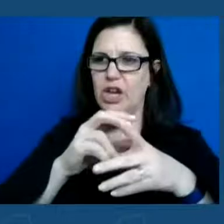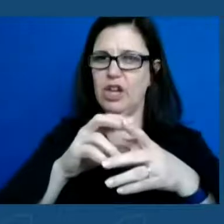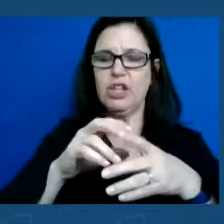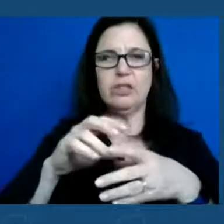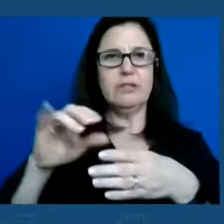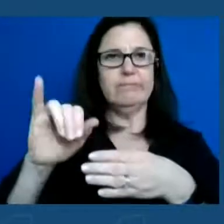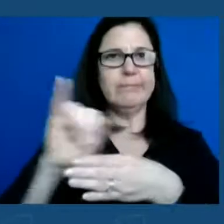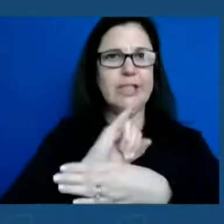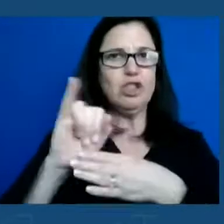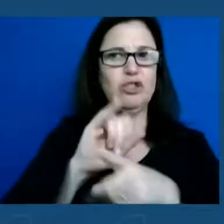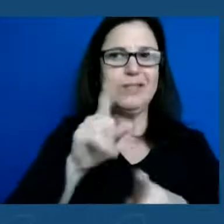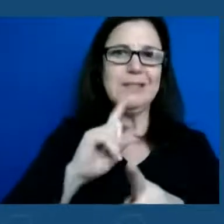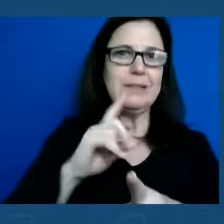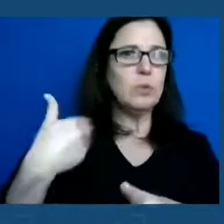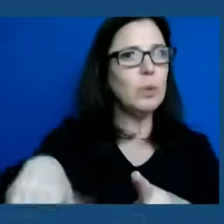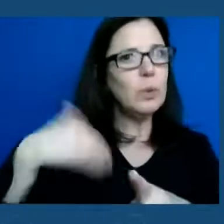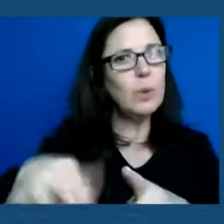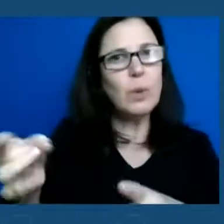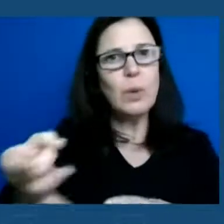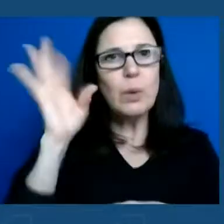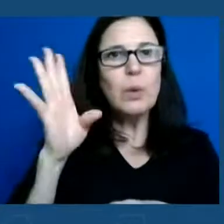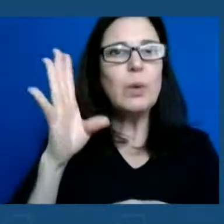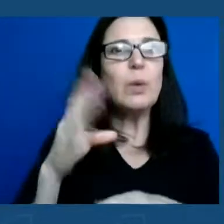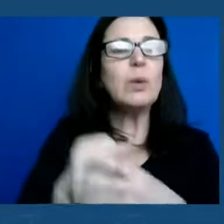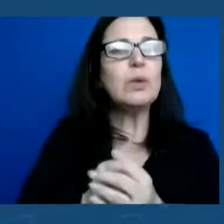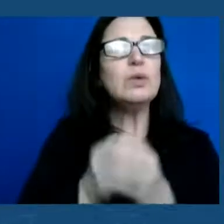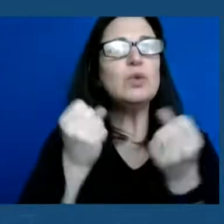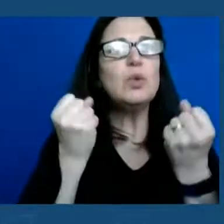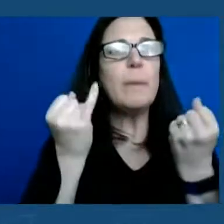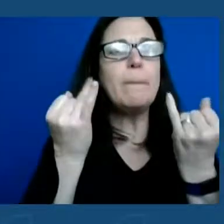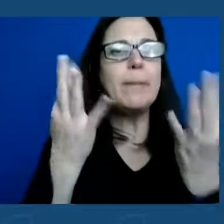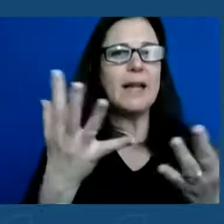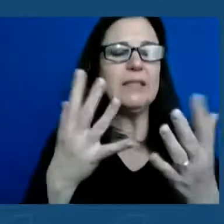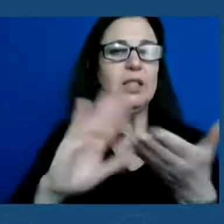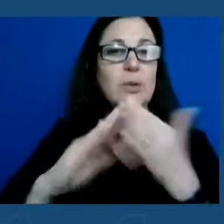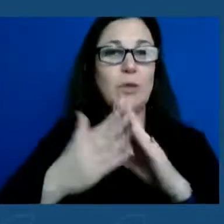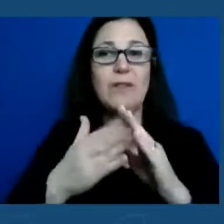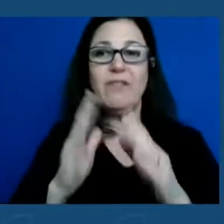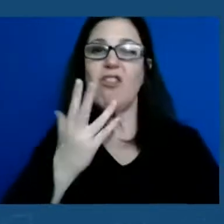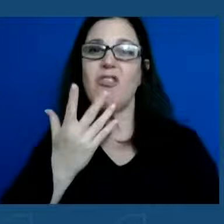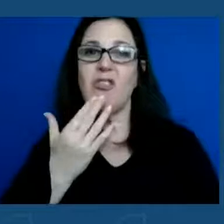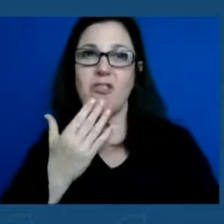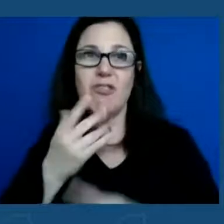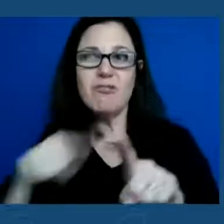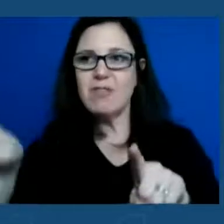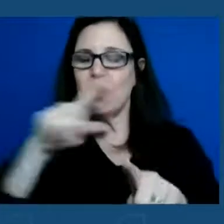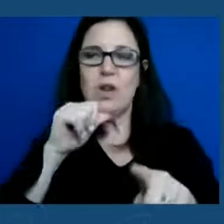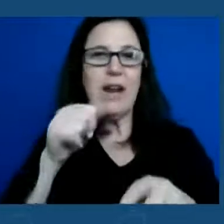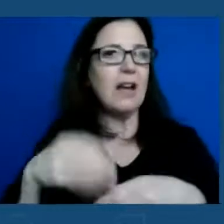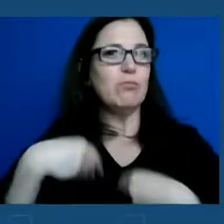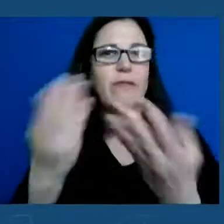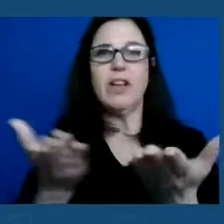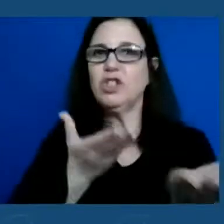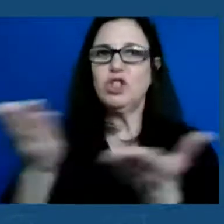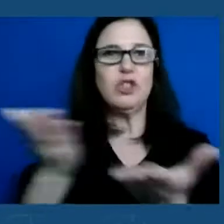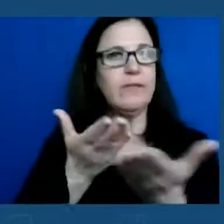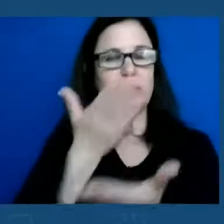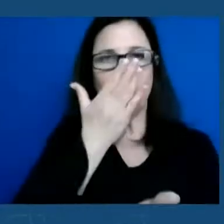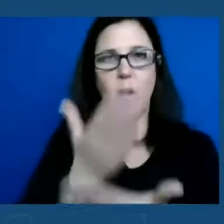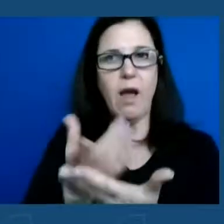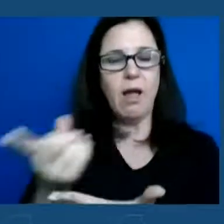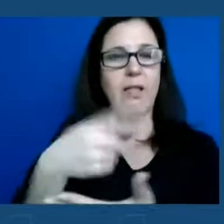already. There are too many communities of color that were underserved throughout our state. And